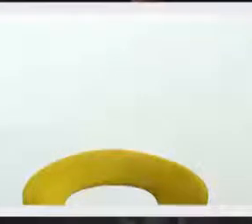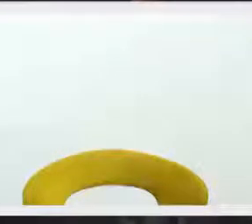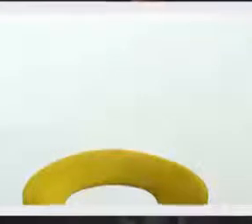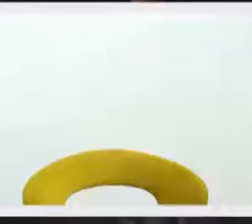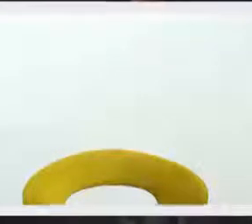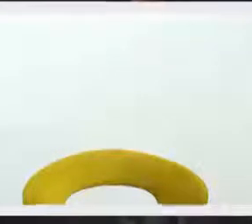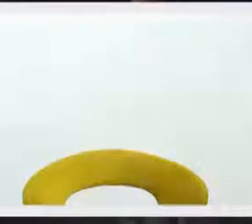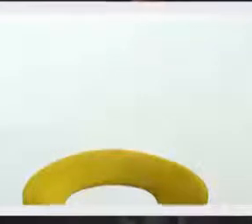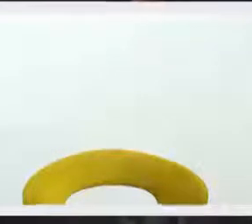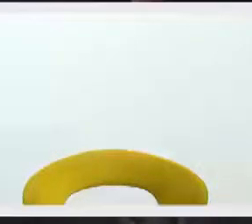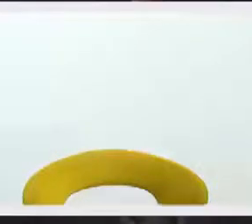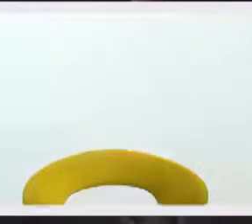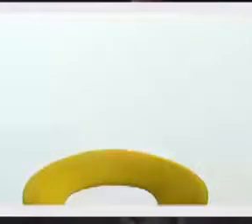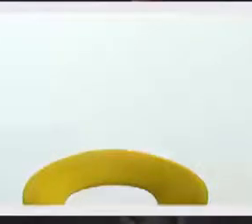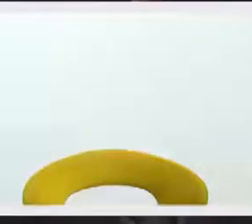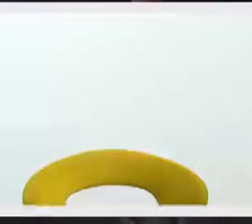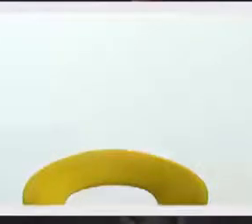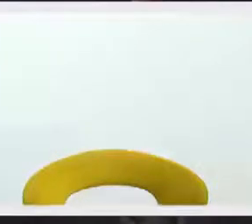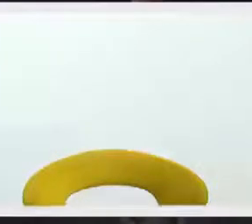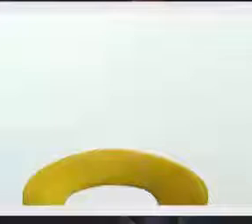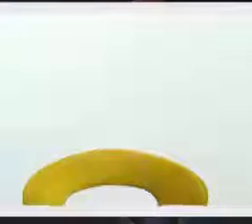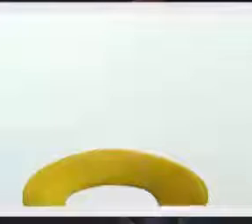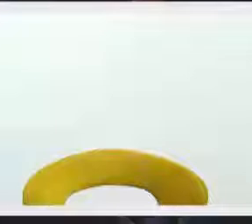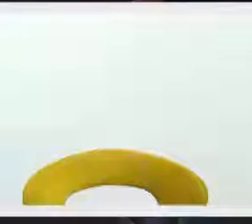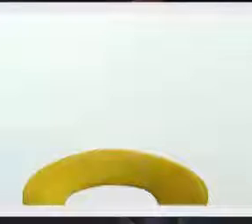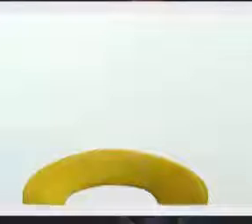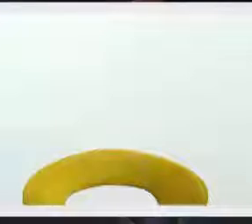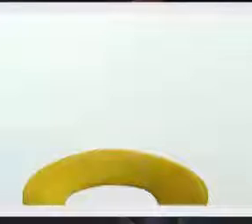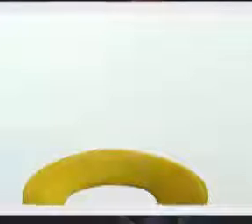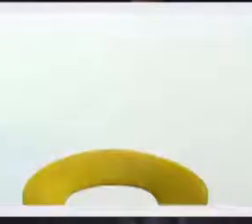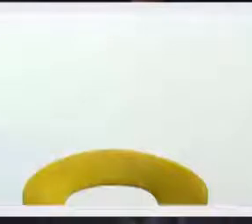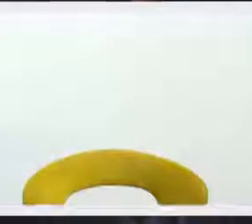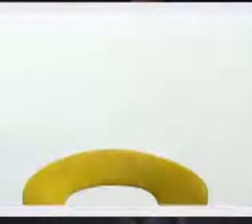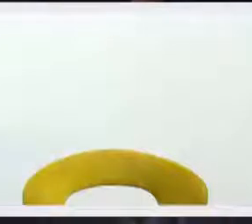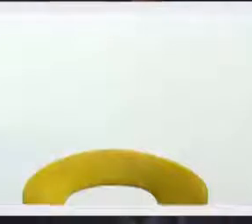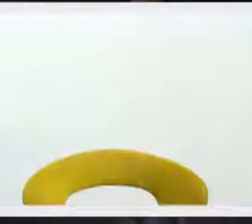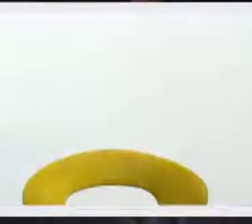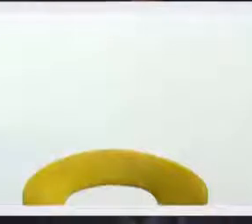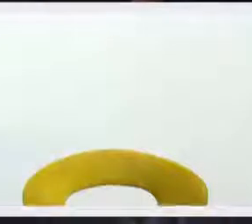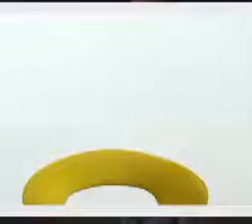to Swahili, and I'm doing it in real time. This wasn't prepared.